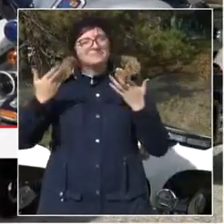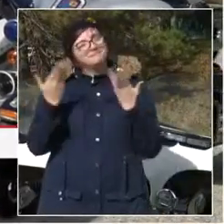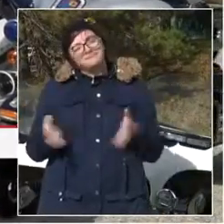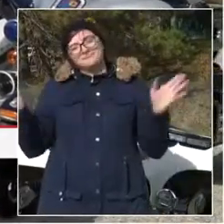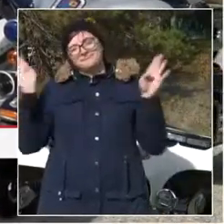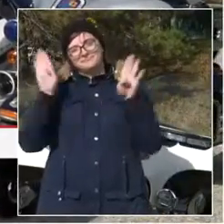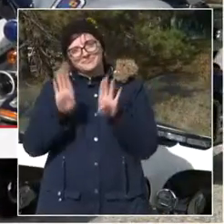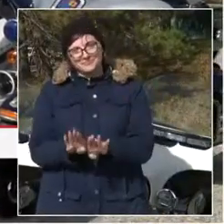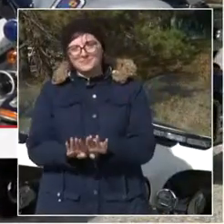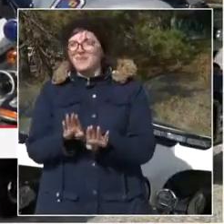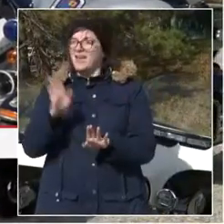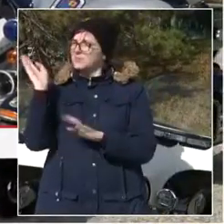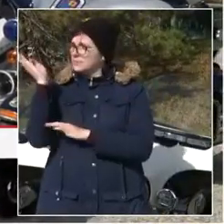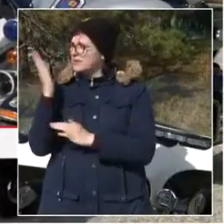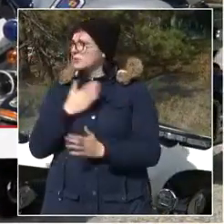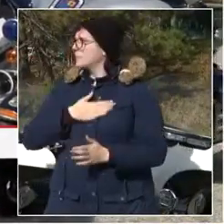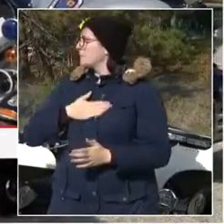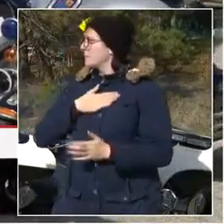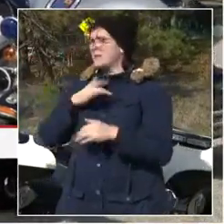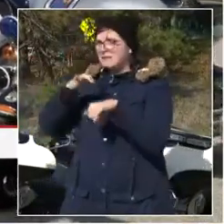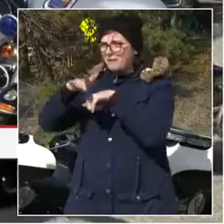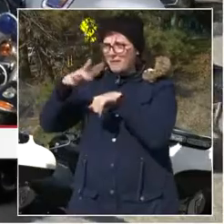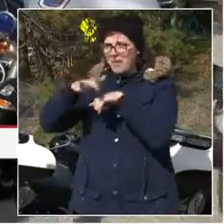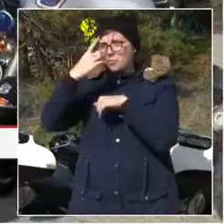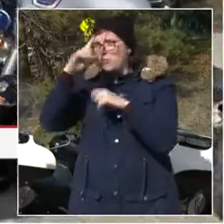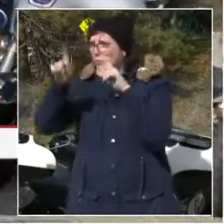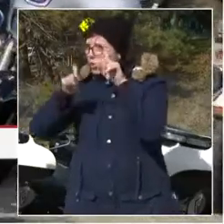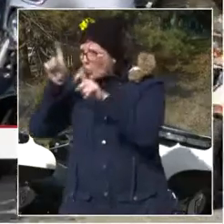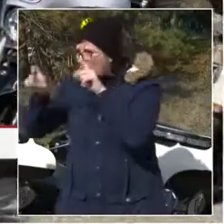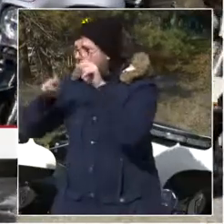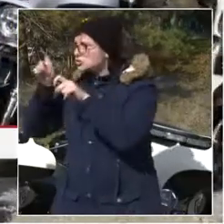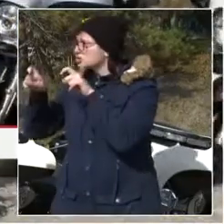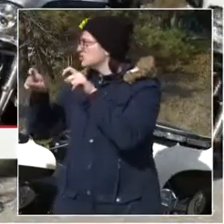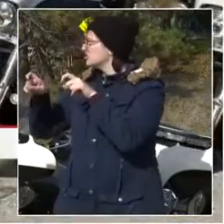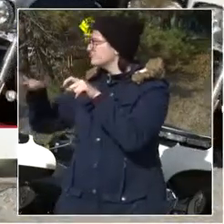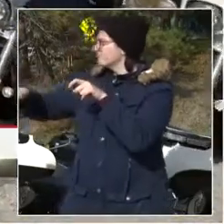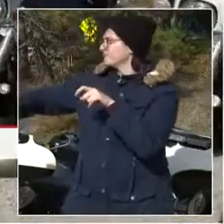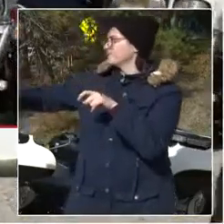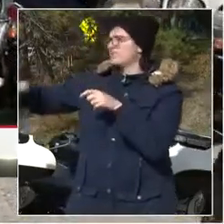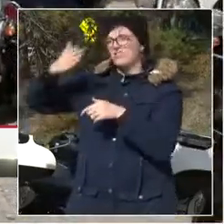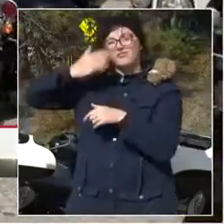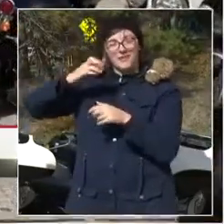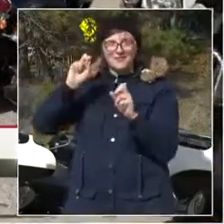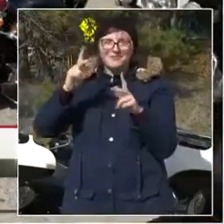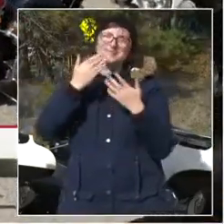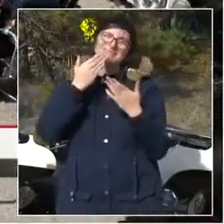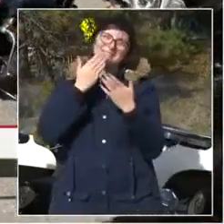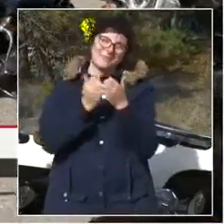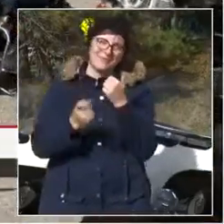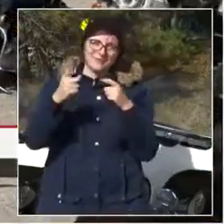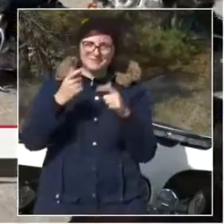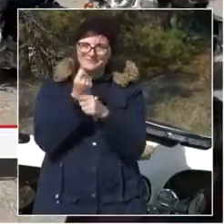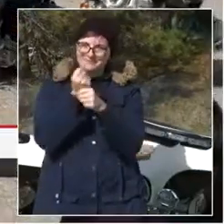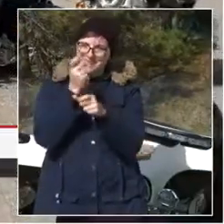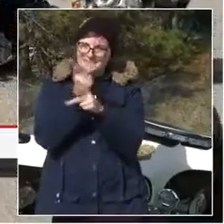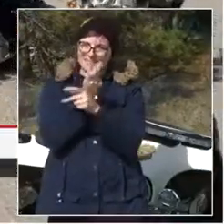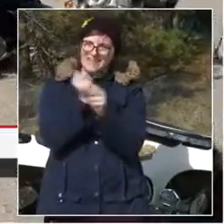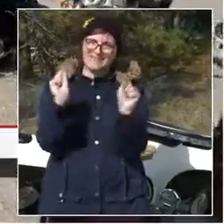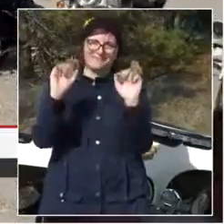concluded. Speakers, if you can make yourself available for any questions right in this area. Thank you, everybody, and stay safe.